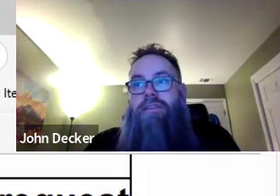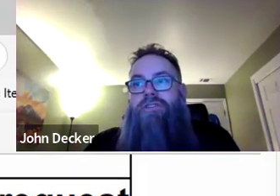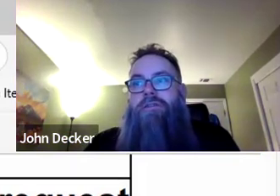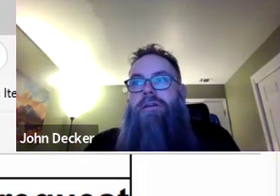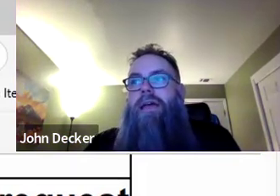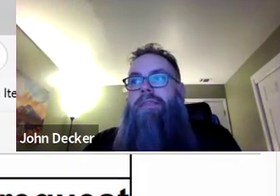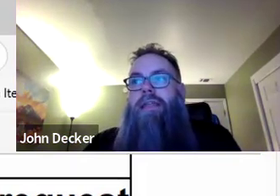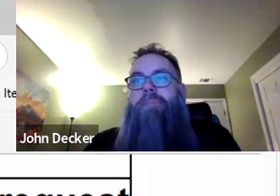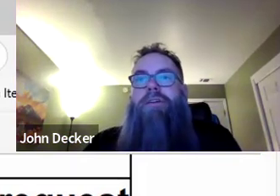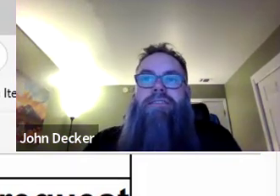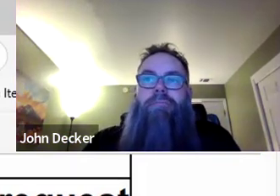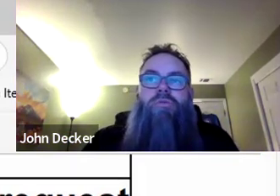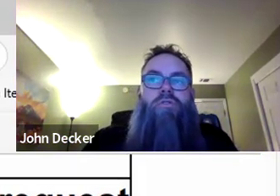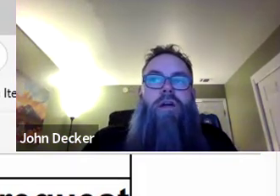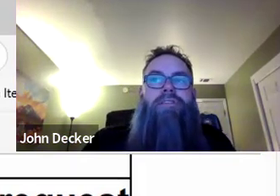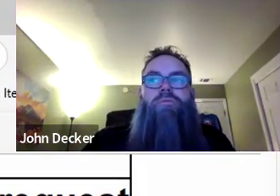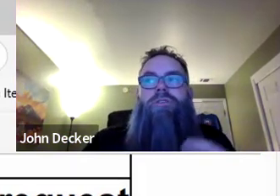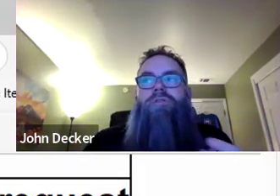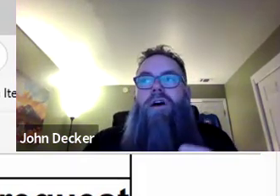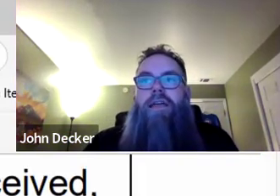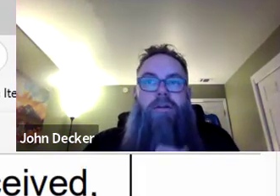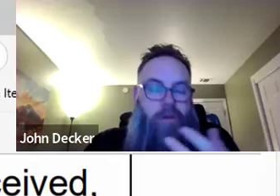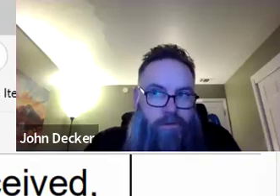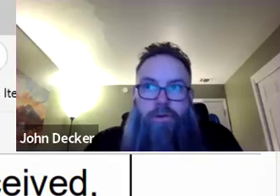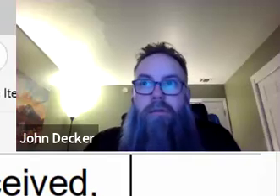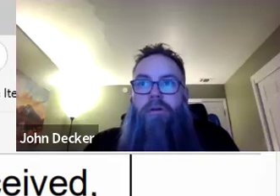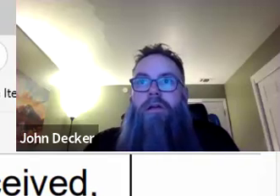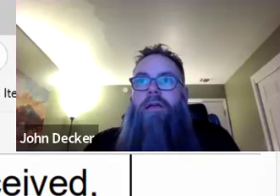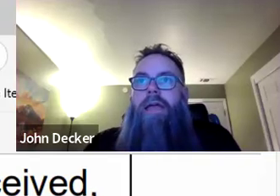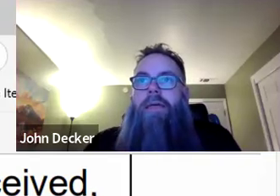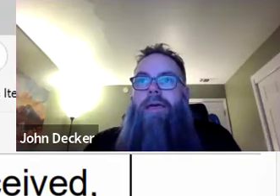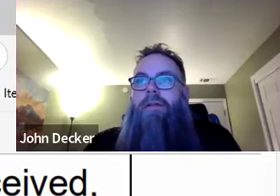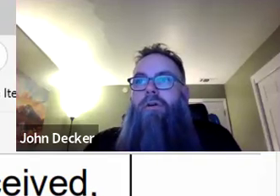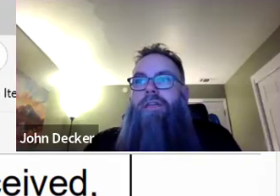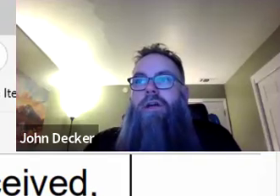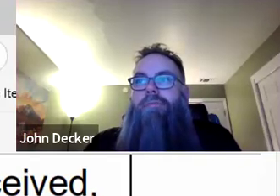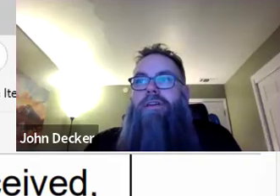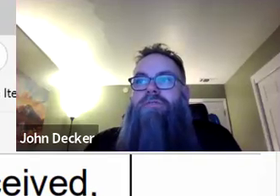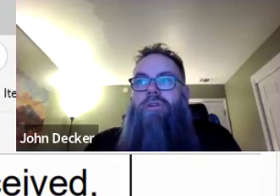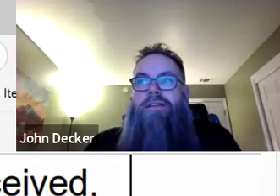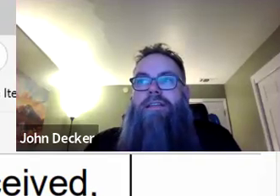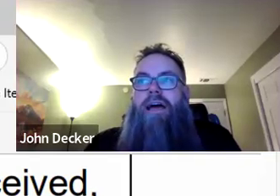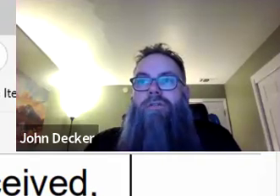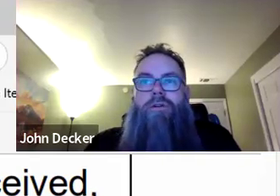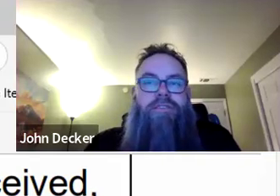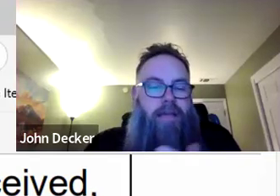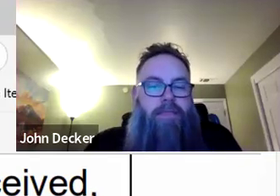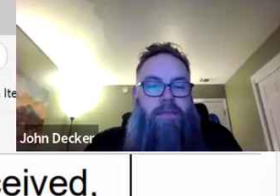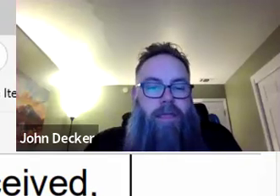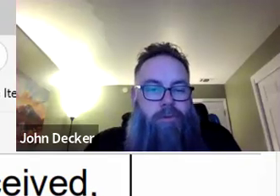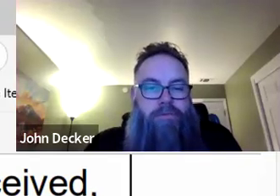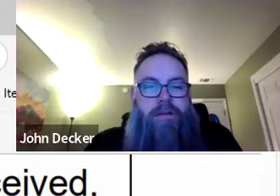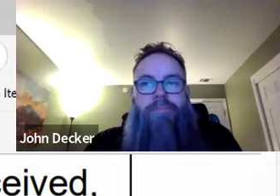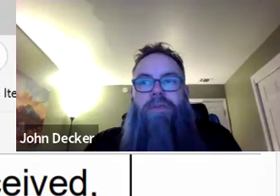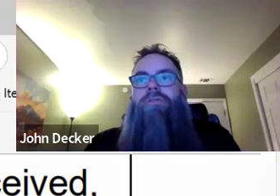that vendorization. And then applicants that meet the requirements will be notified, they'll get a vendor number, and then all the other applicants will get a denial notice,